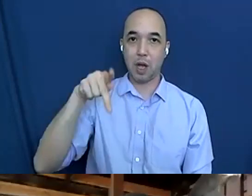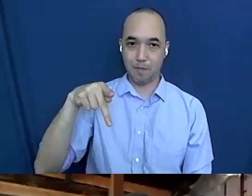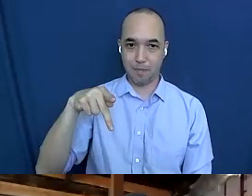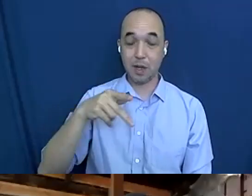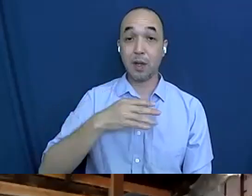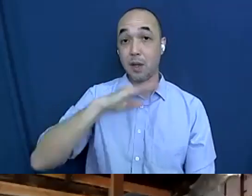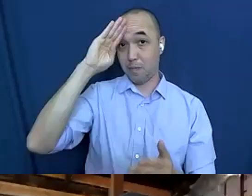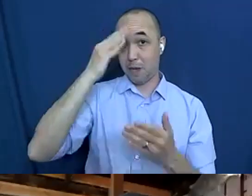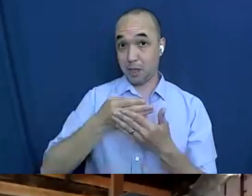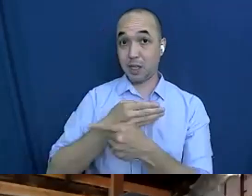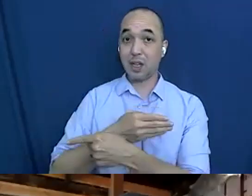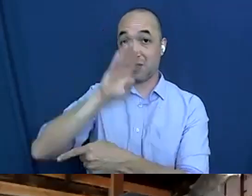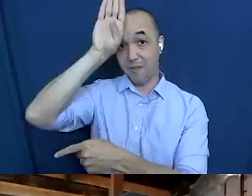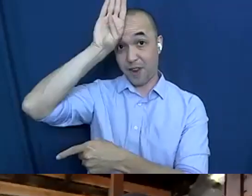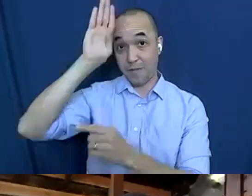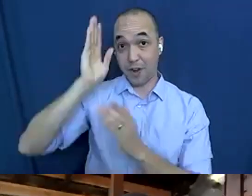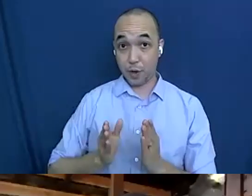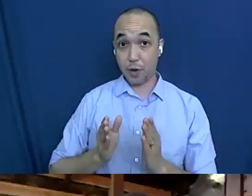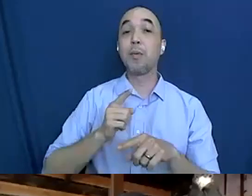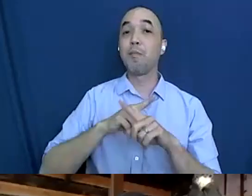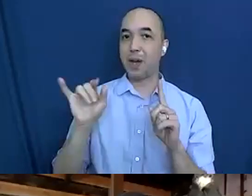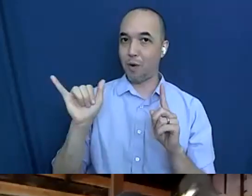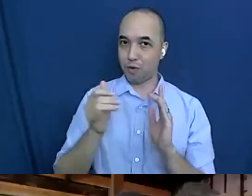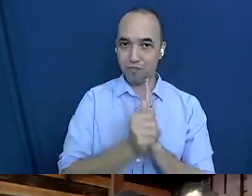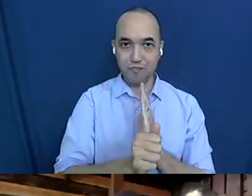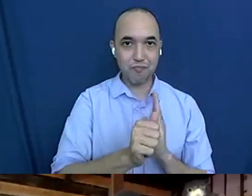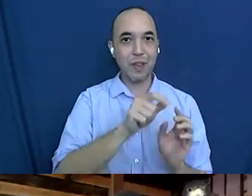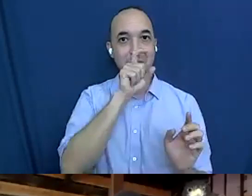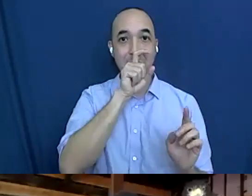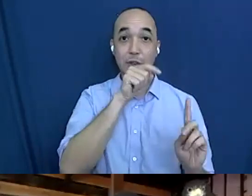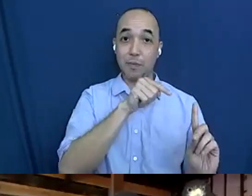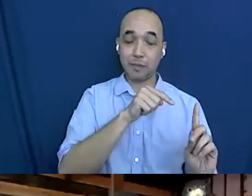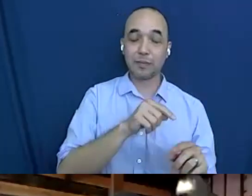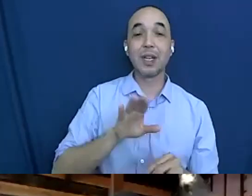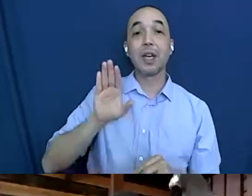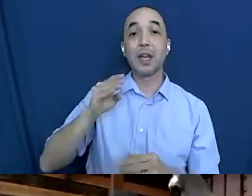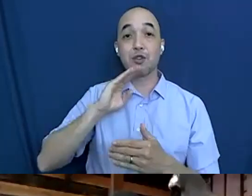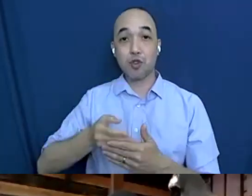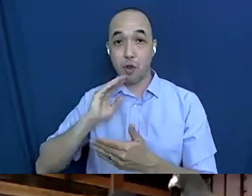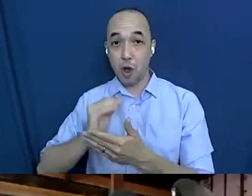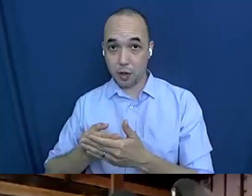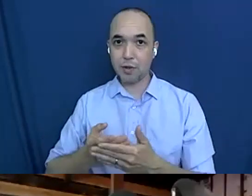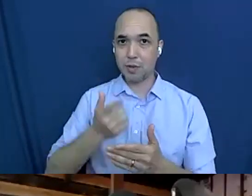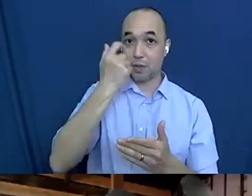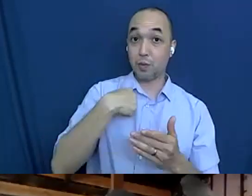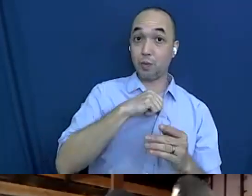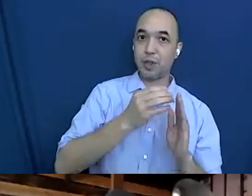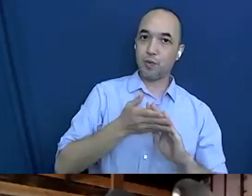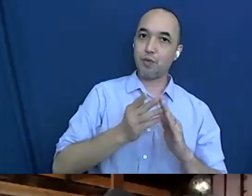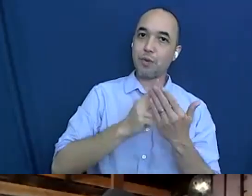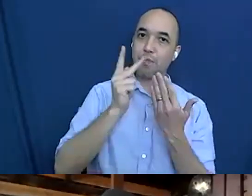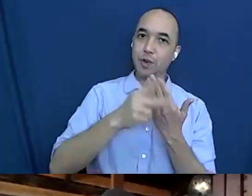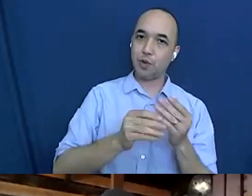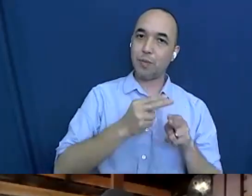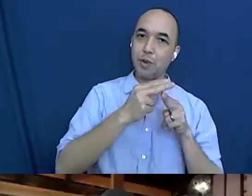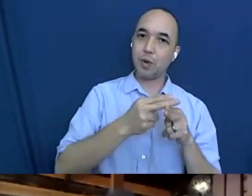he's actually a falconer. His daughters come out here with me. We actually have horses and everything. We run a program called Healing with